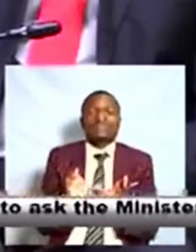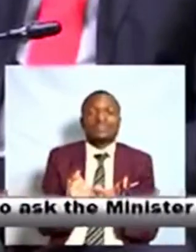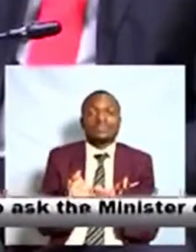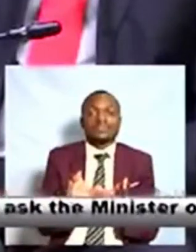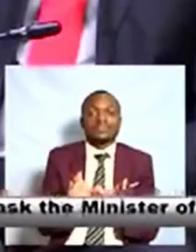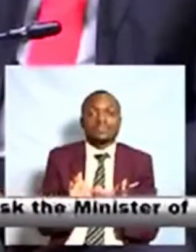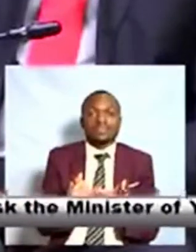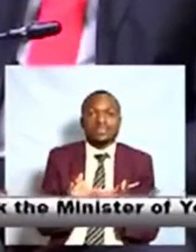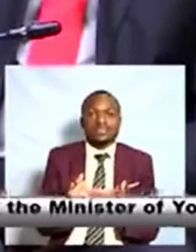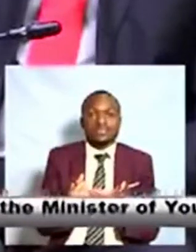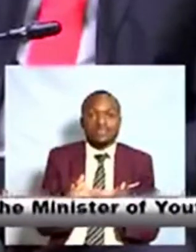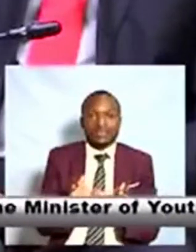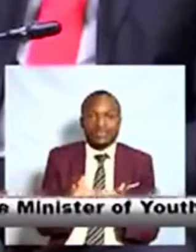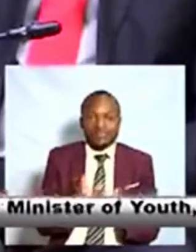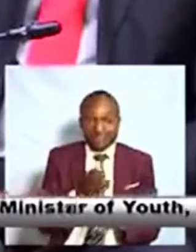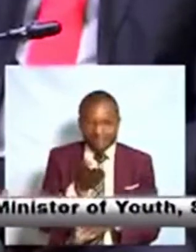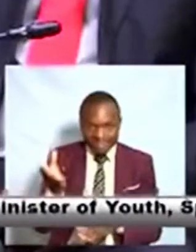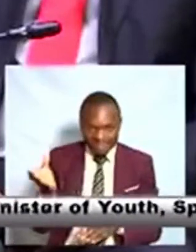have been affected.